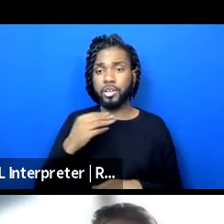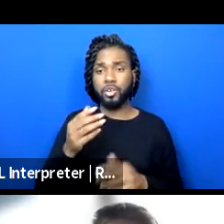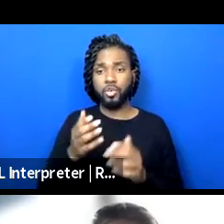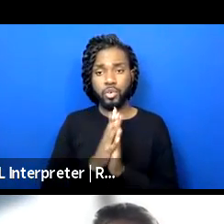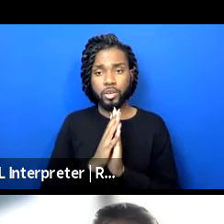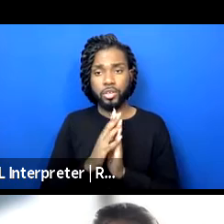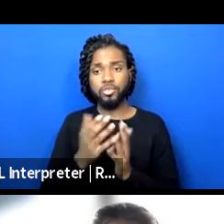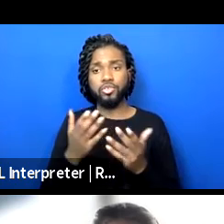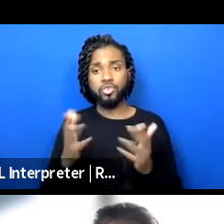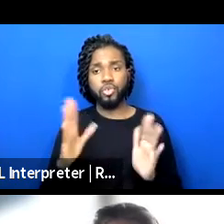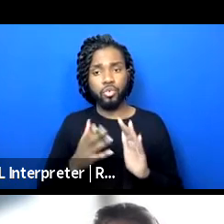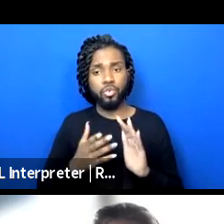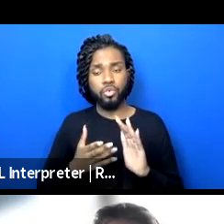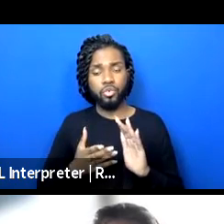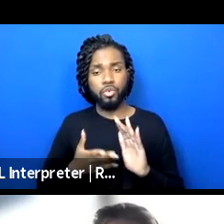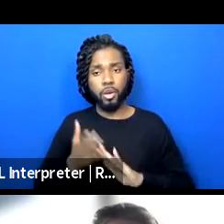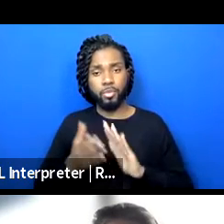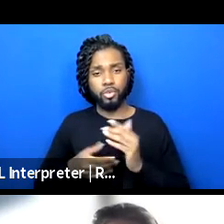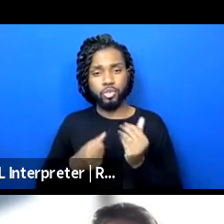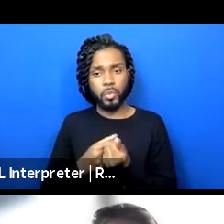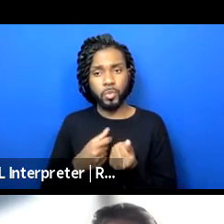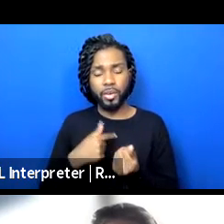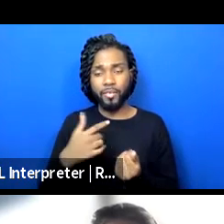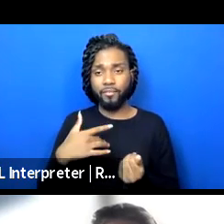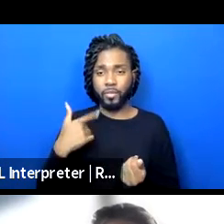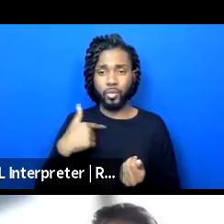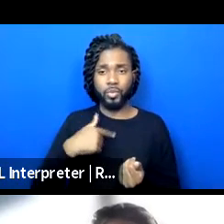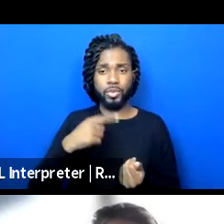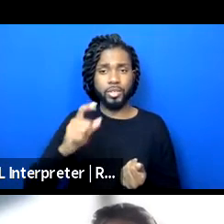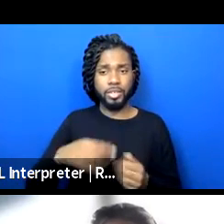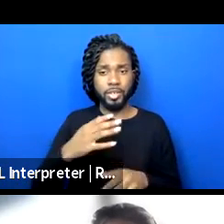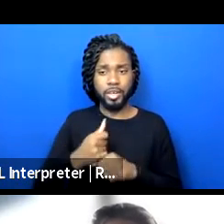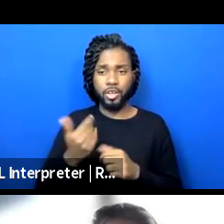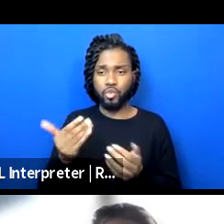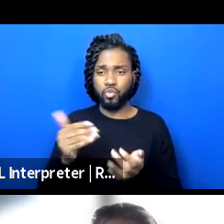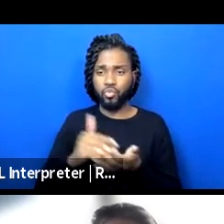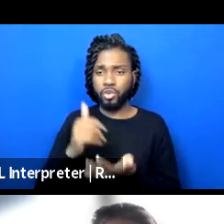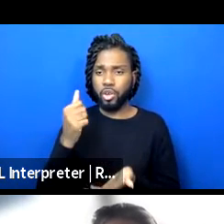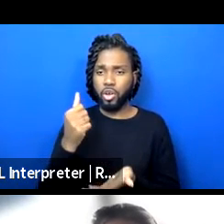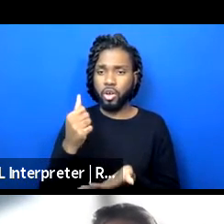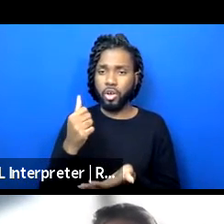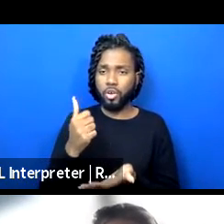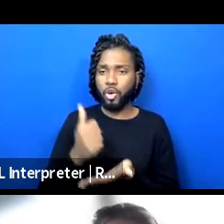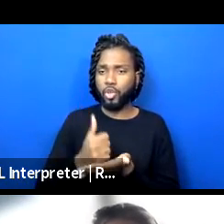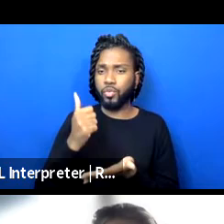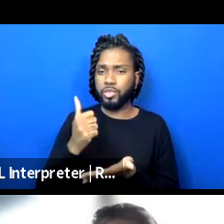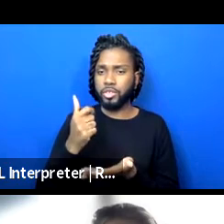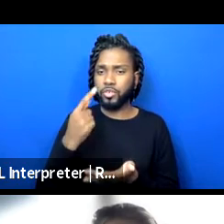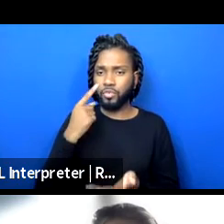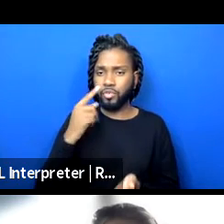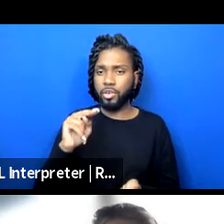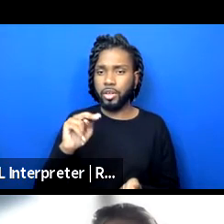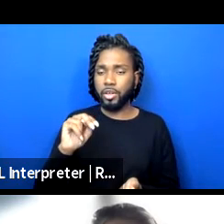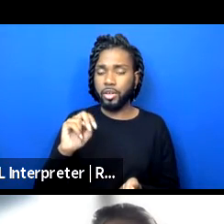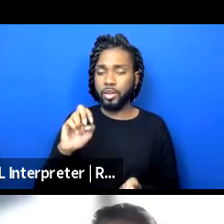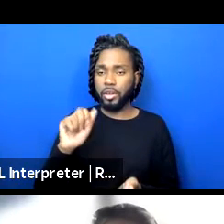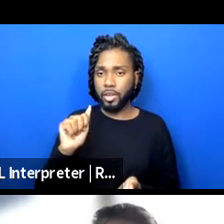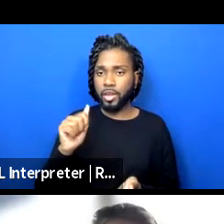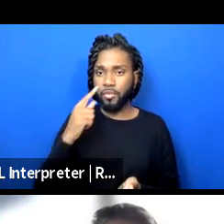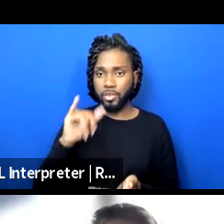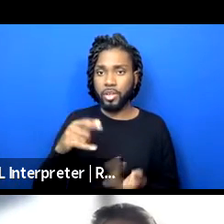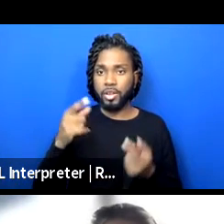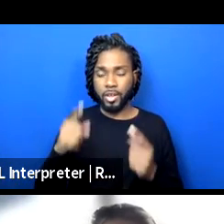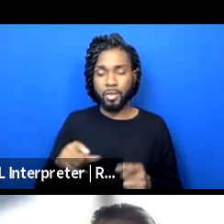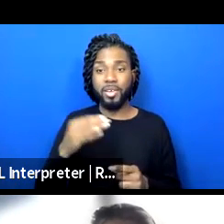general operating support, I think we have to get a reauthorization of the NEA for that to happen. And that is a big